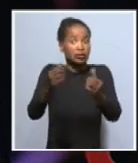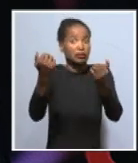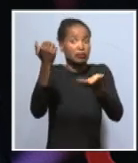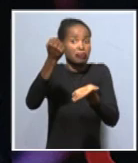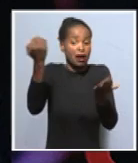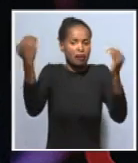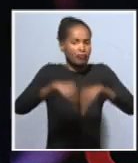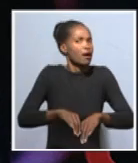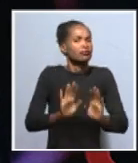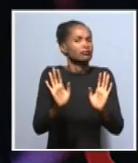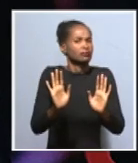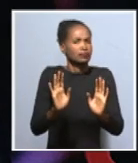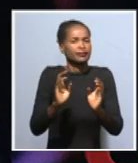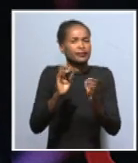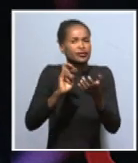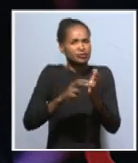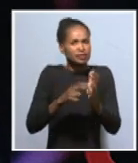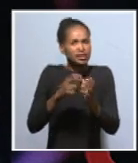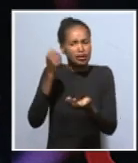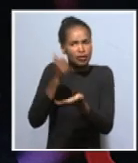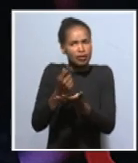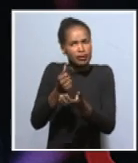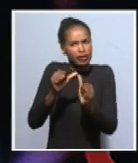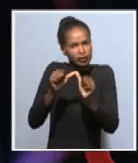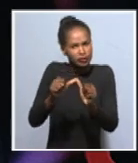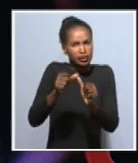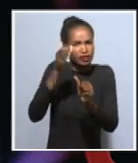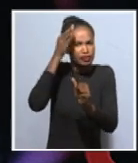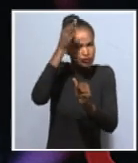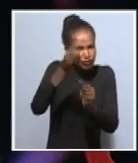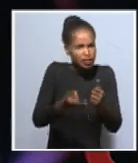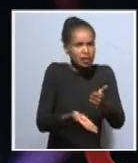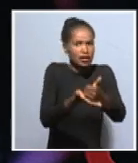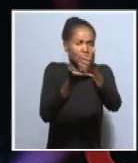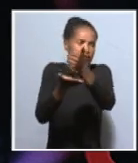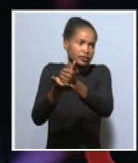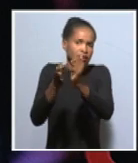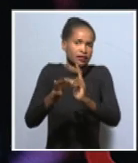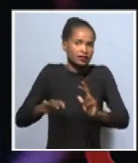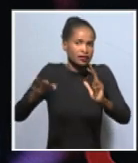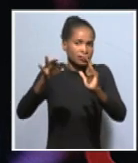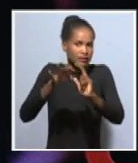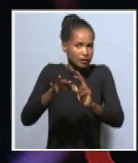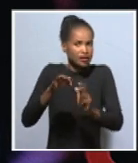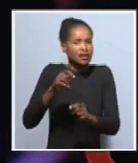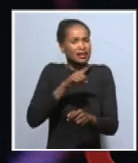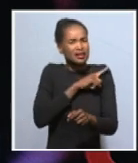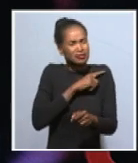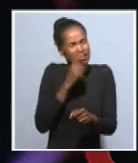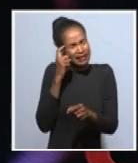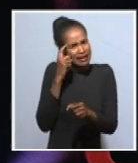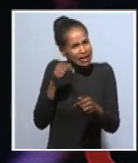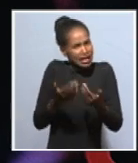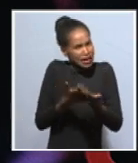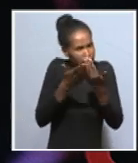it can help farmers in future as well. And I think that is the fine balancing act that we've had to obviously take into